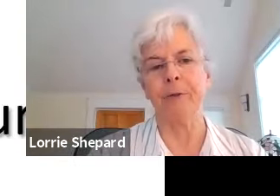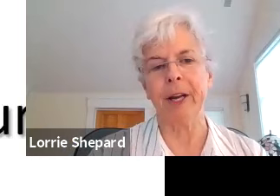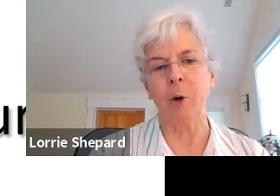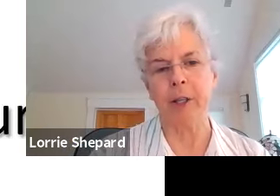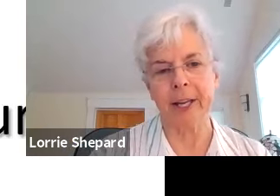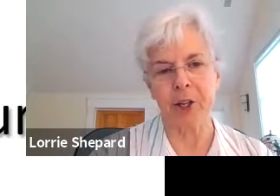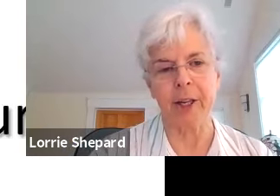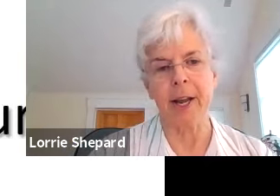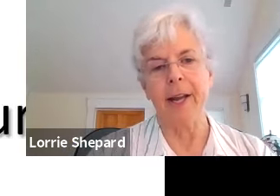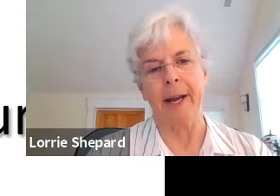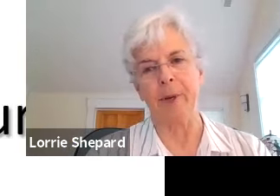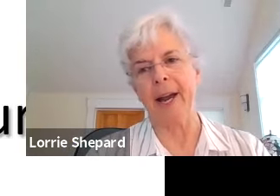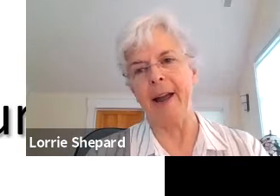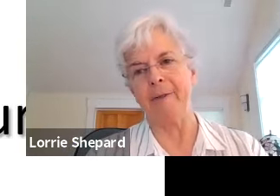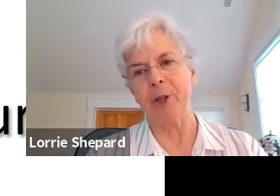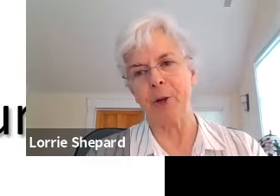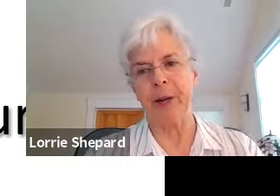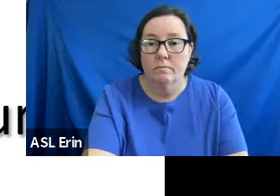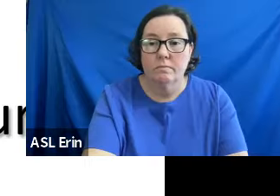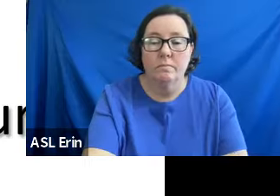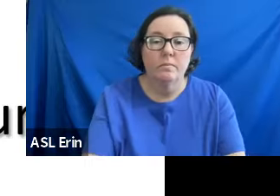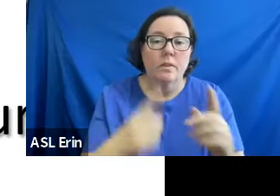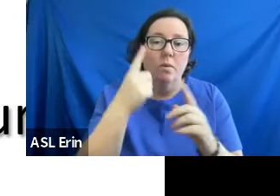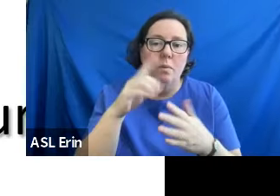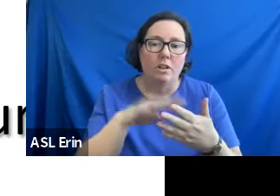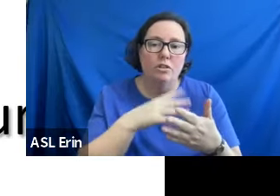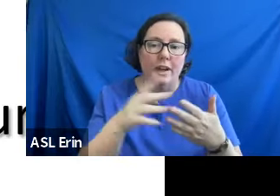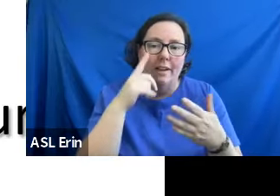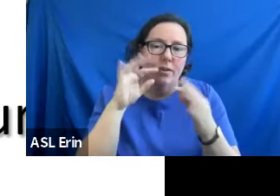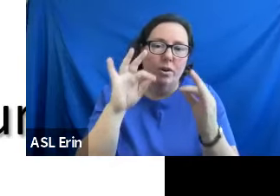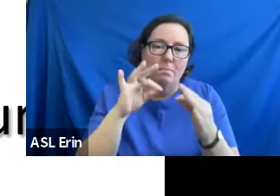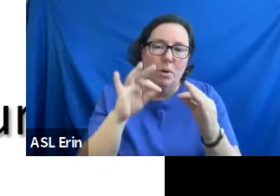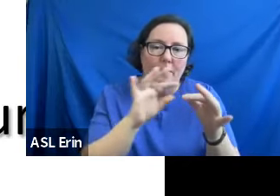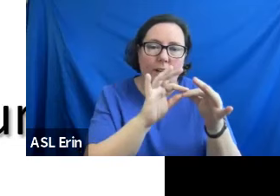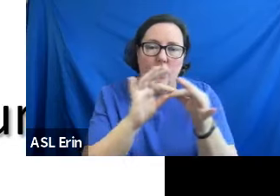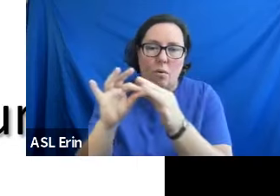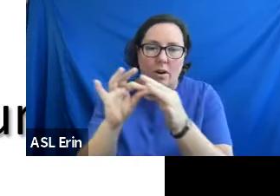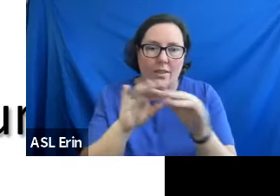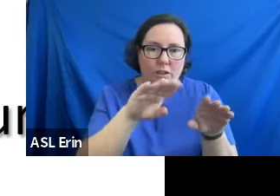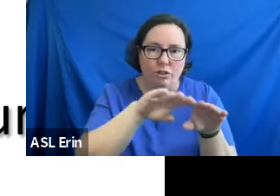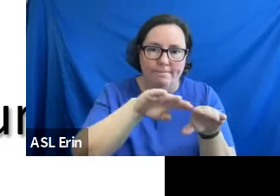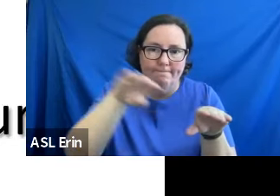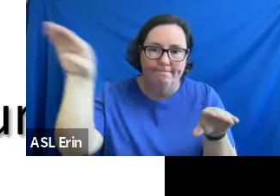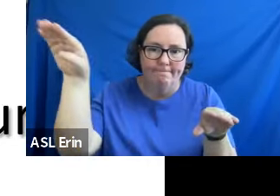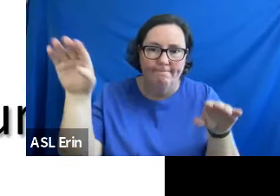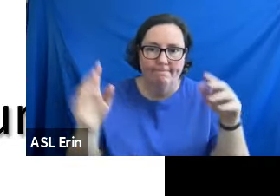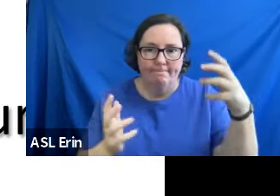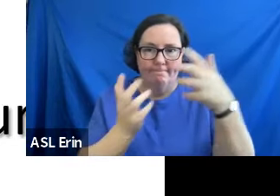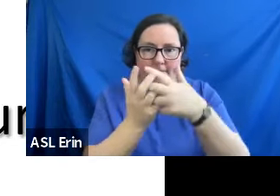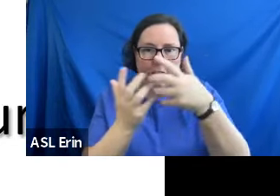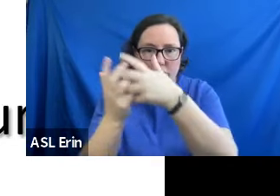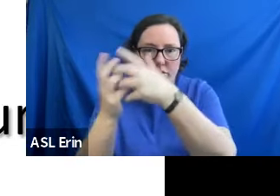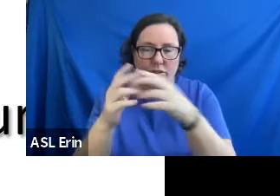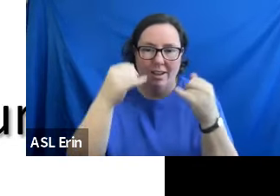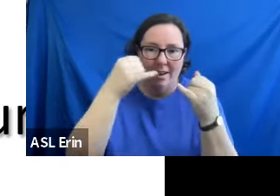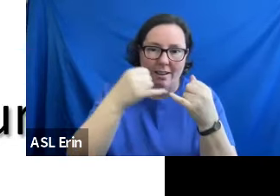a perfect correlation. And I'm going to have to explain the axes on this graph because since this